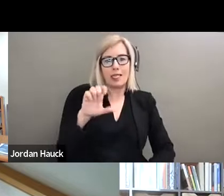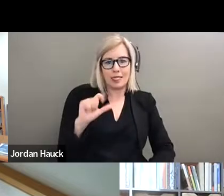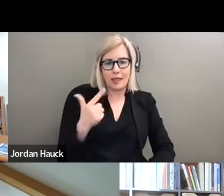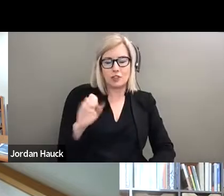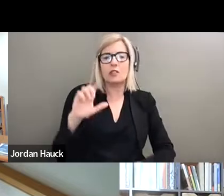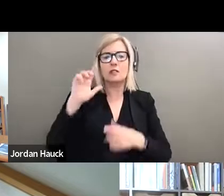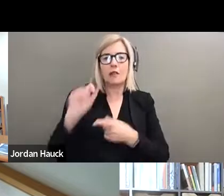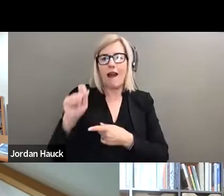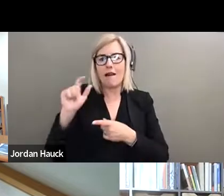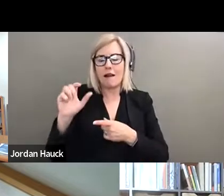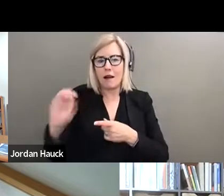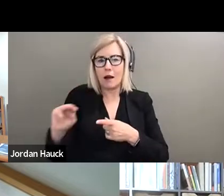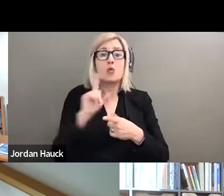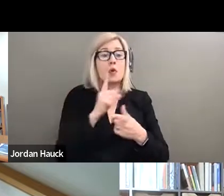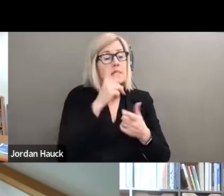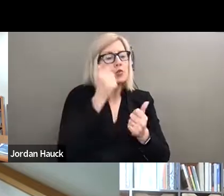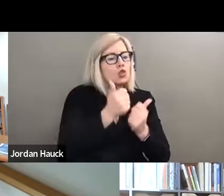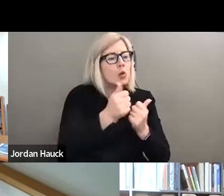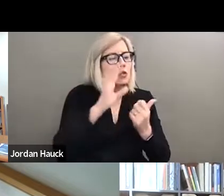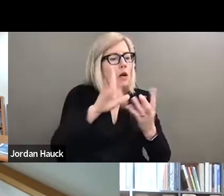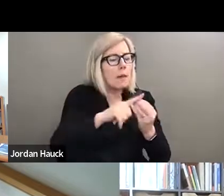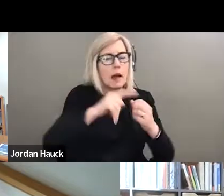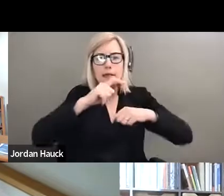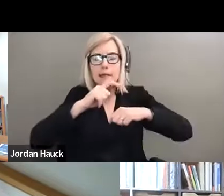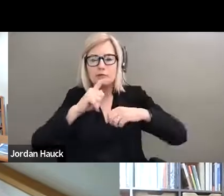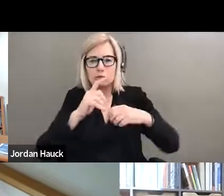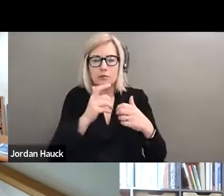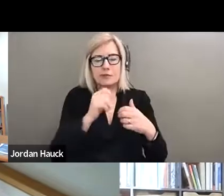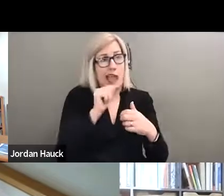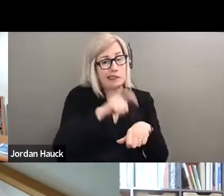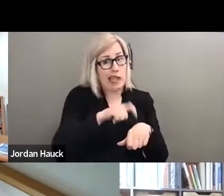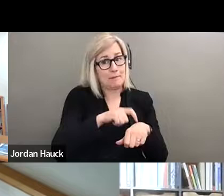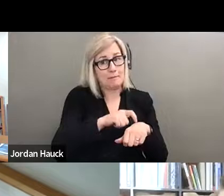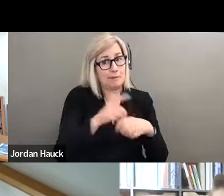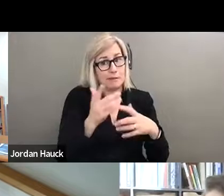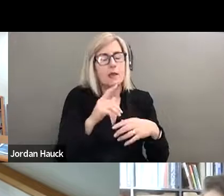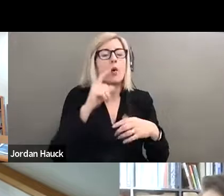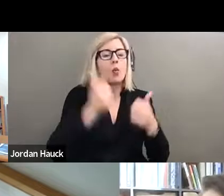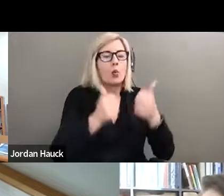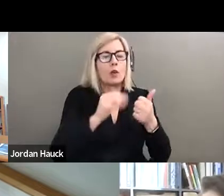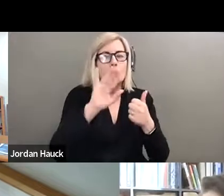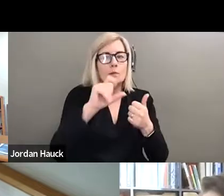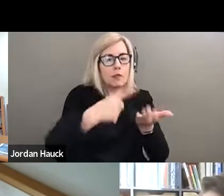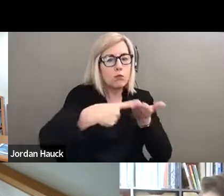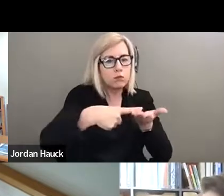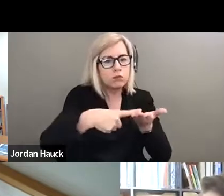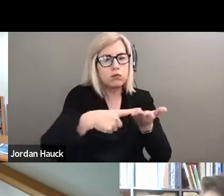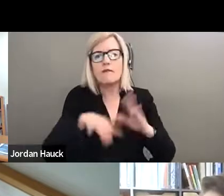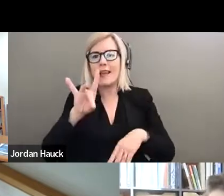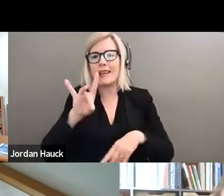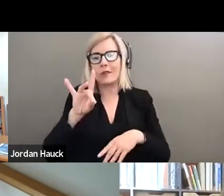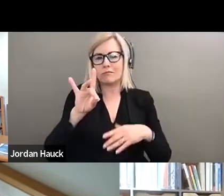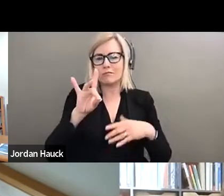are going to be discussed and at what time, and or not what time usually, but what bills will be discussed, and you can kind of find out the debate